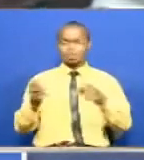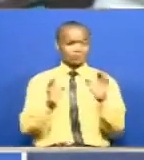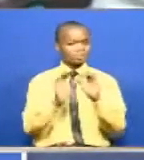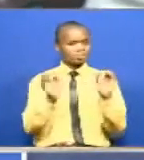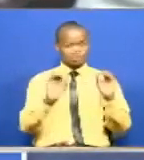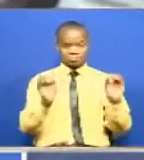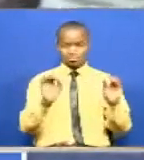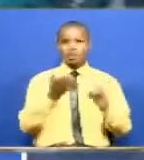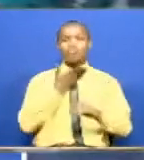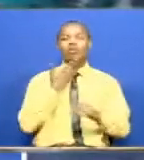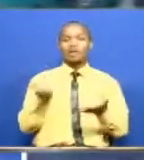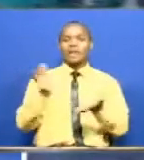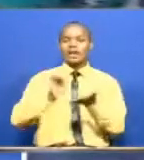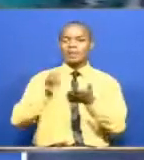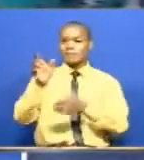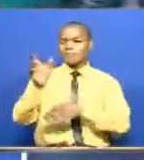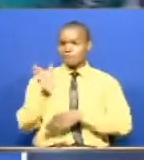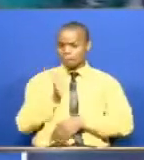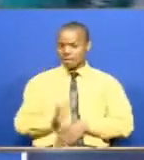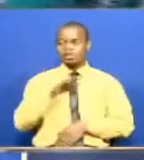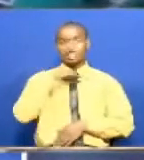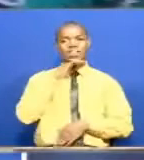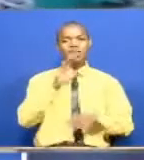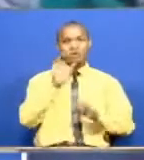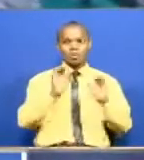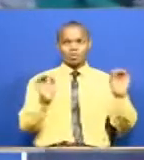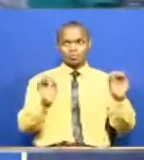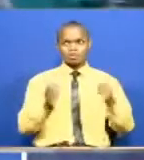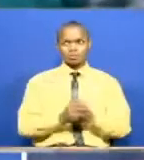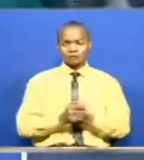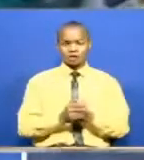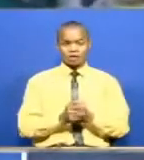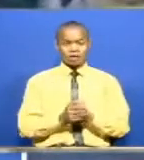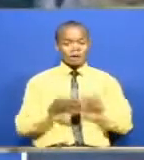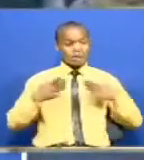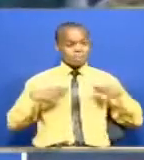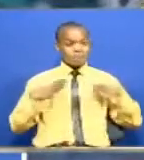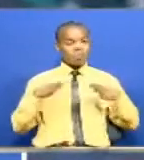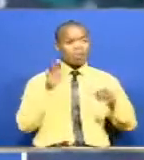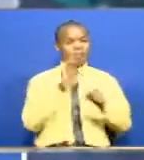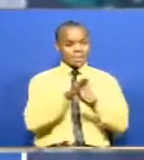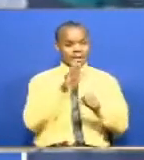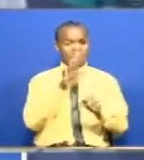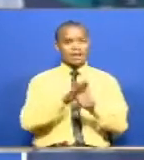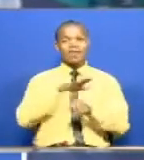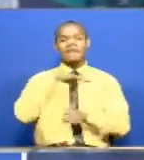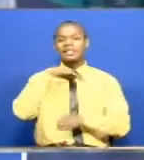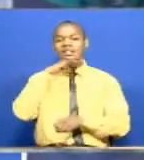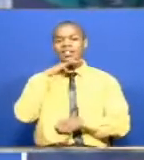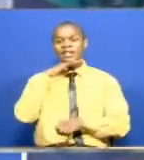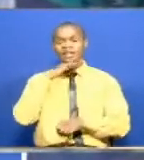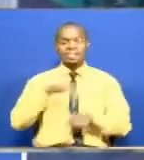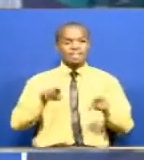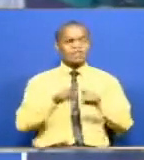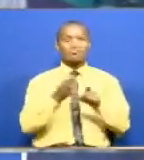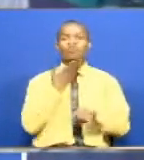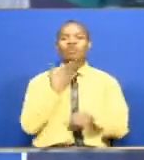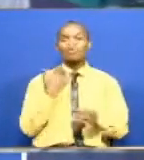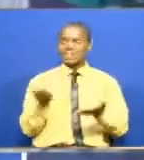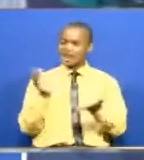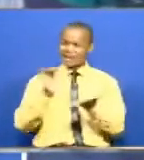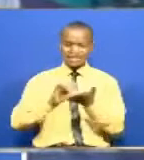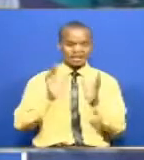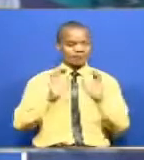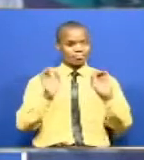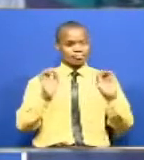hapa kwa mambo mengine. Tunasema tumapoteza watu wengi, tena tumapoteza principal. Hatutaki kitu kama hii irudie kwa hii